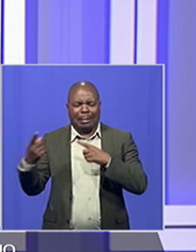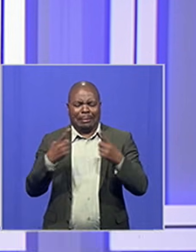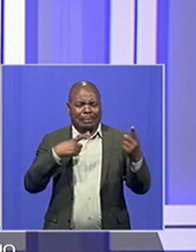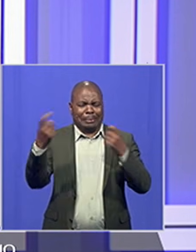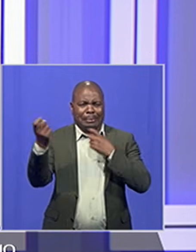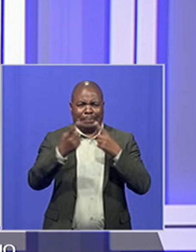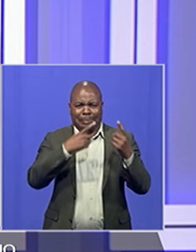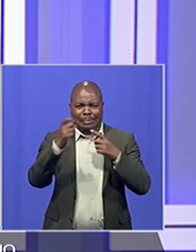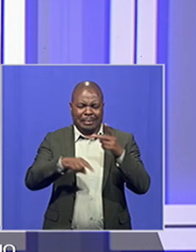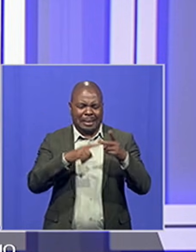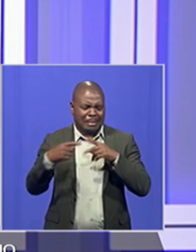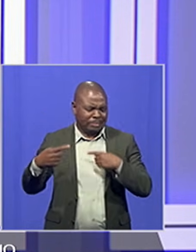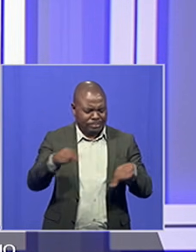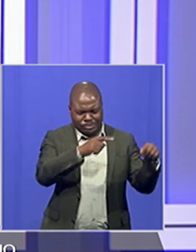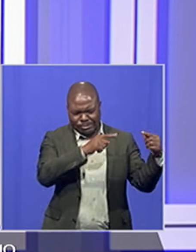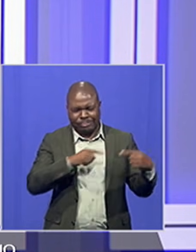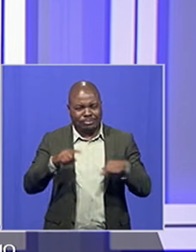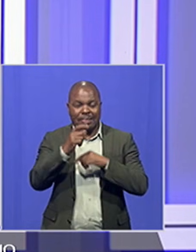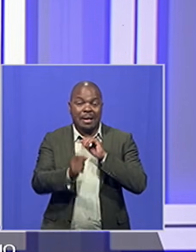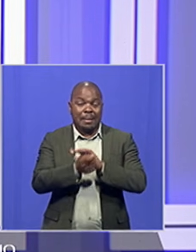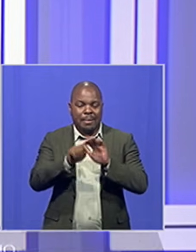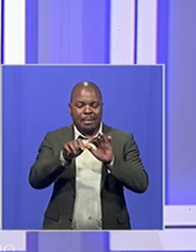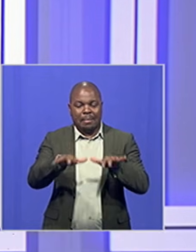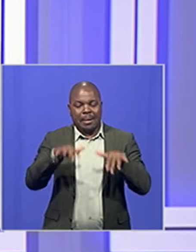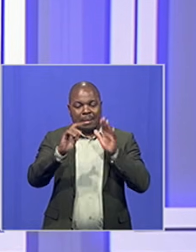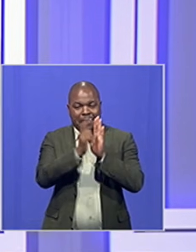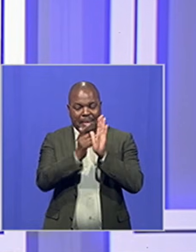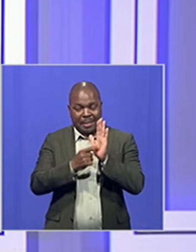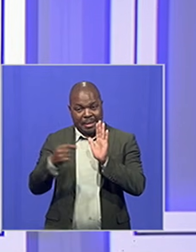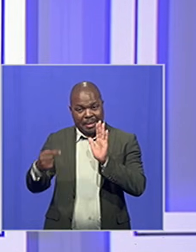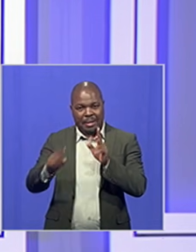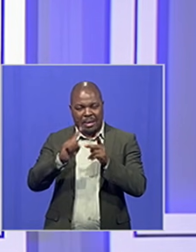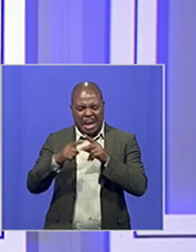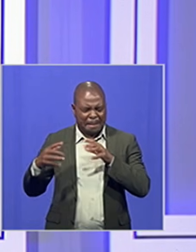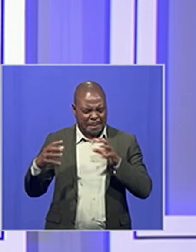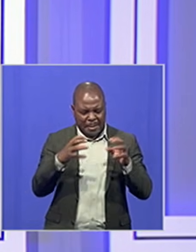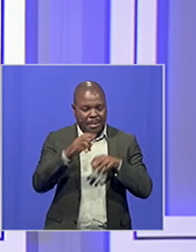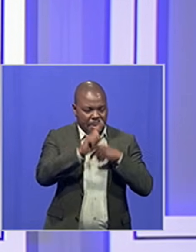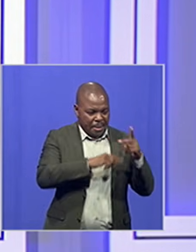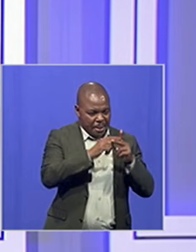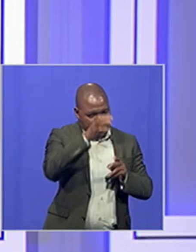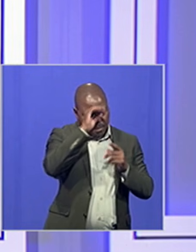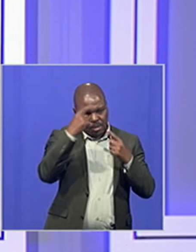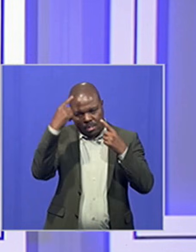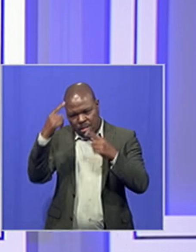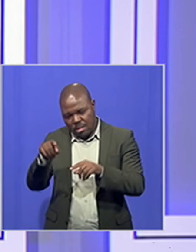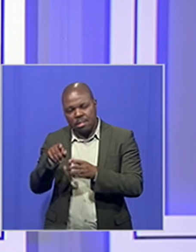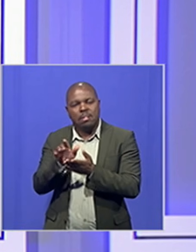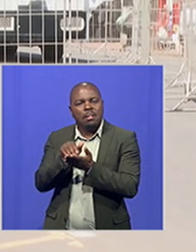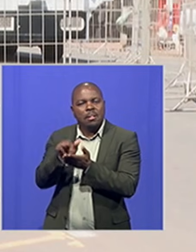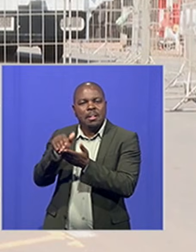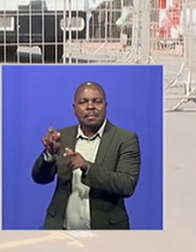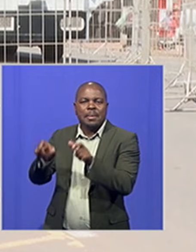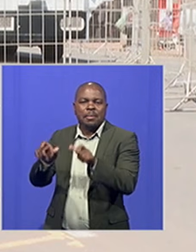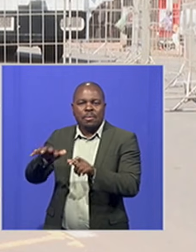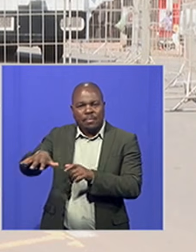motumo le ke mo kgatlhanong di le mmalwa tse di lebisitseng kwa dithulanong tse di neng di phatlhalediwa ke sepodisi.